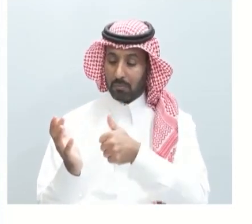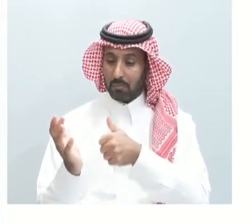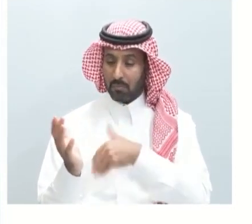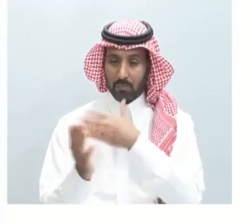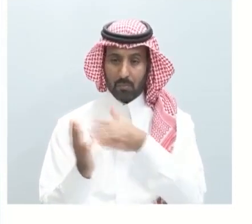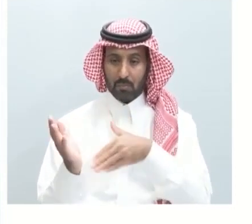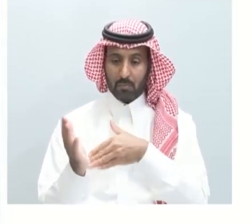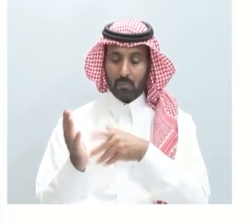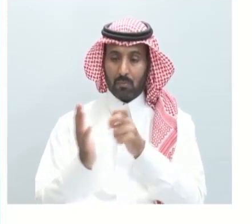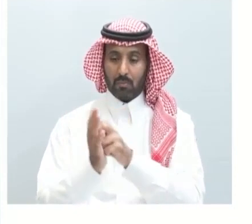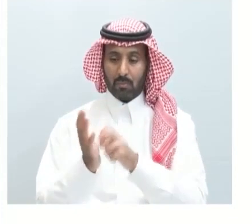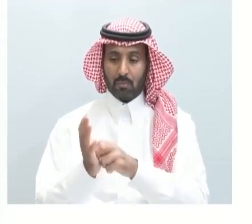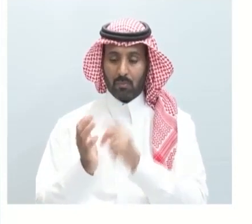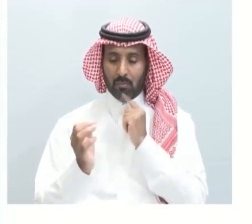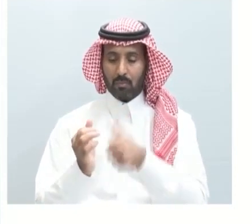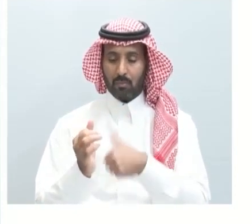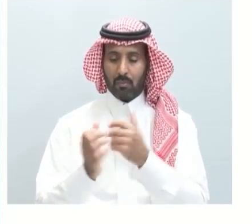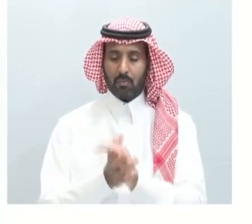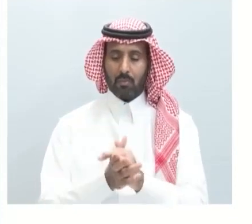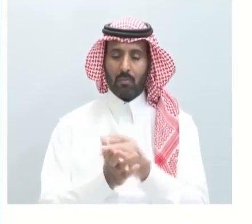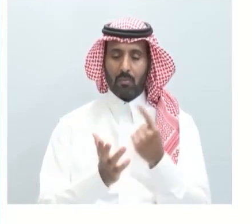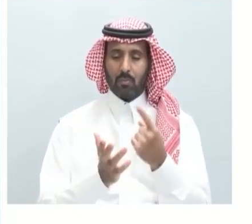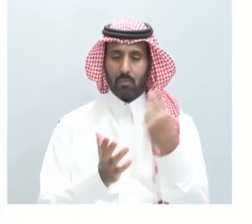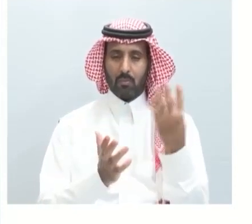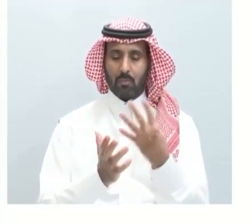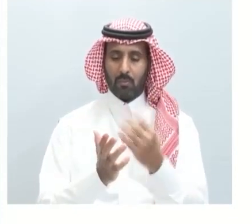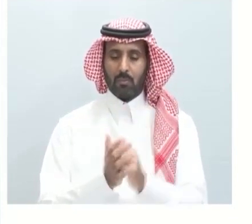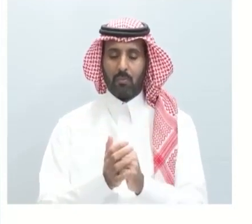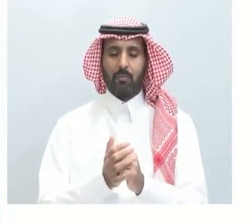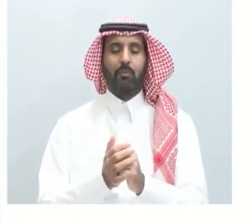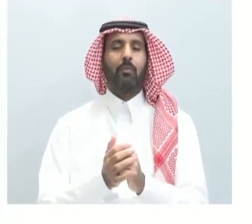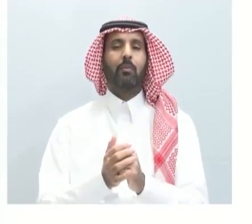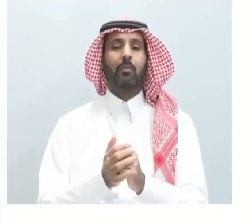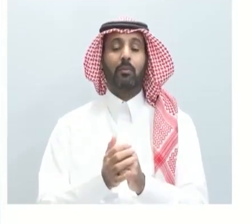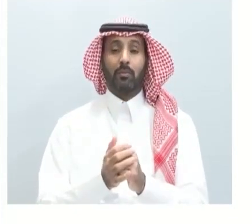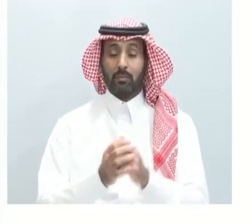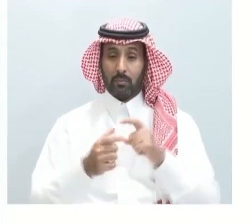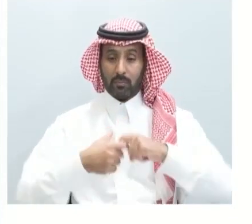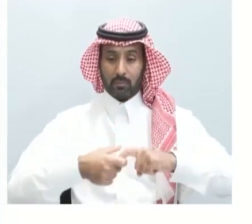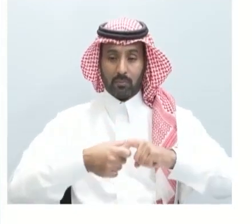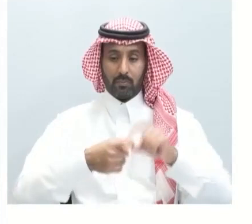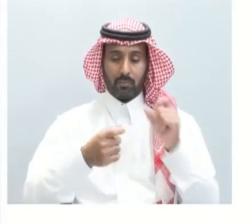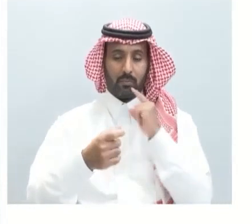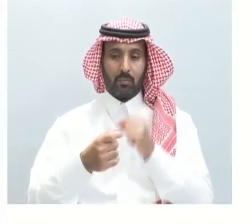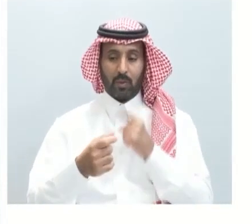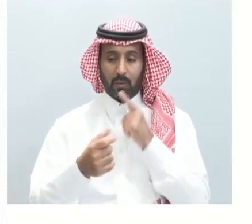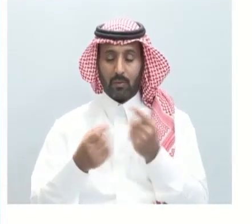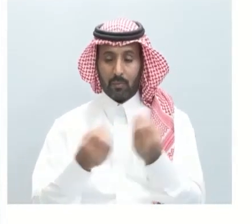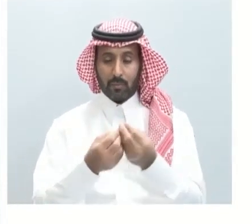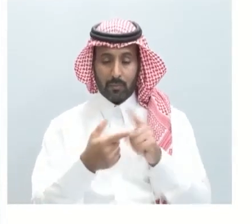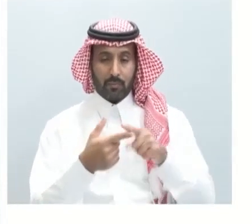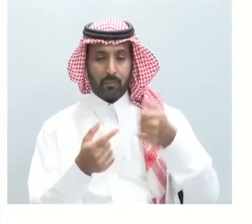you used grammar points from units one to four for example here the subjunctive the I'd like you plus the